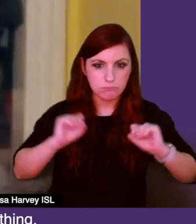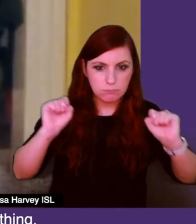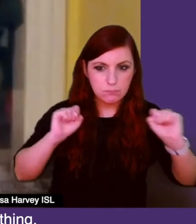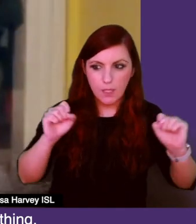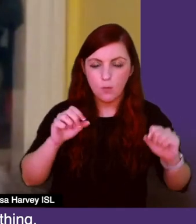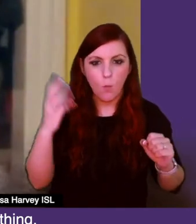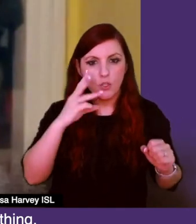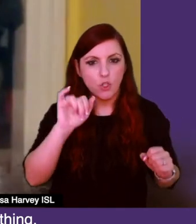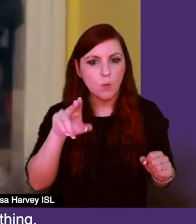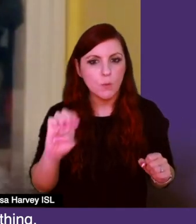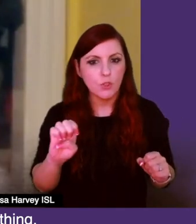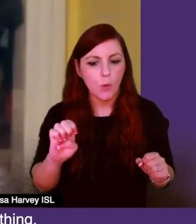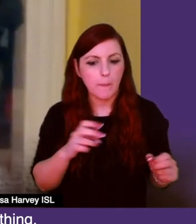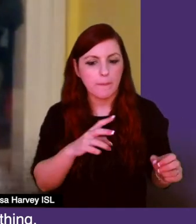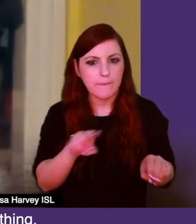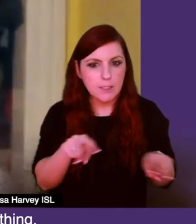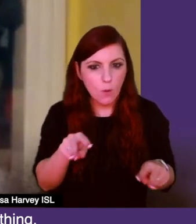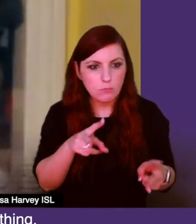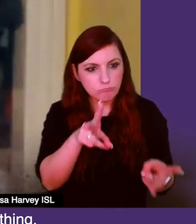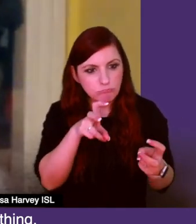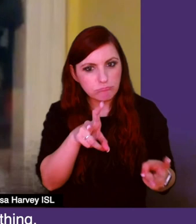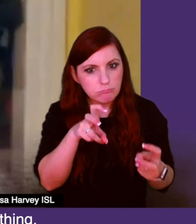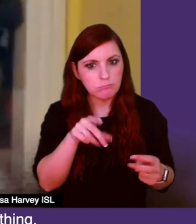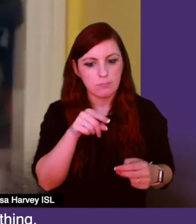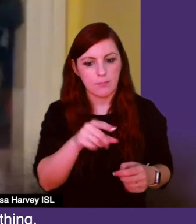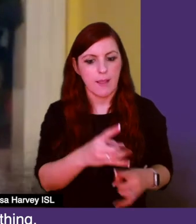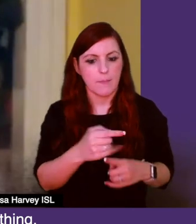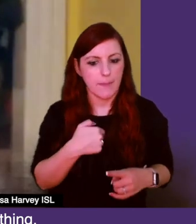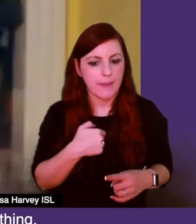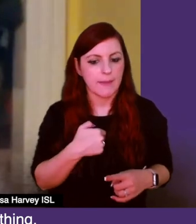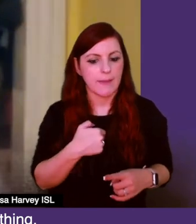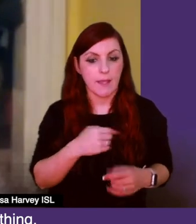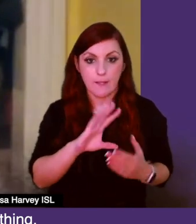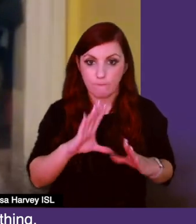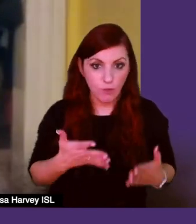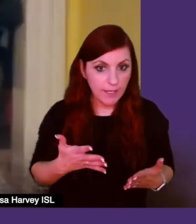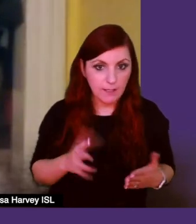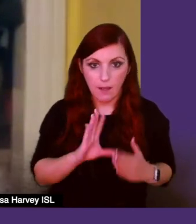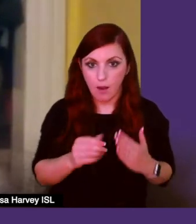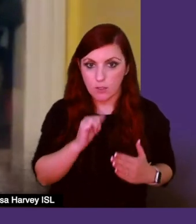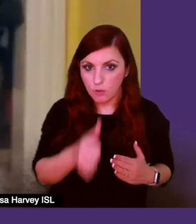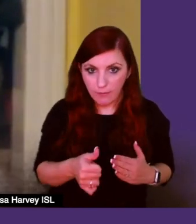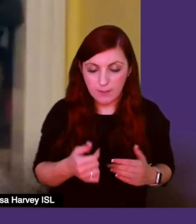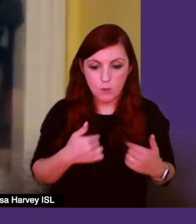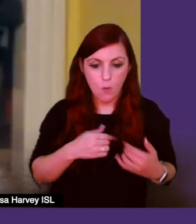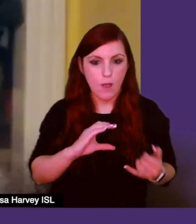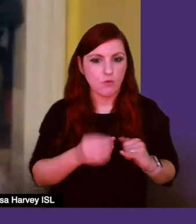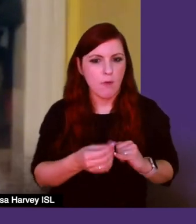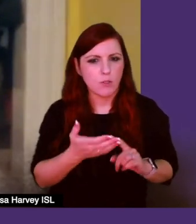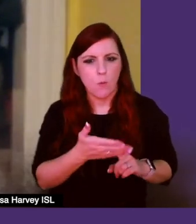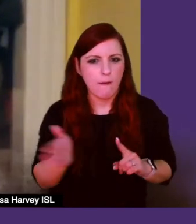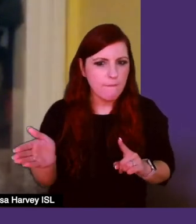to YouTube exercising videos, which cost nothing. I try